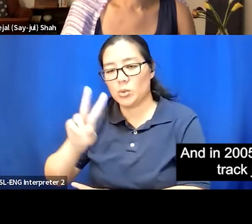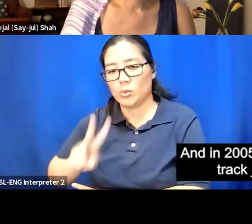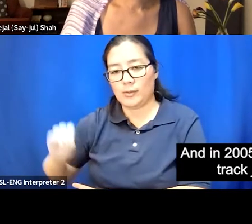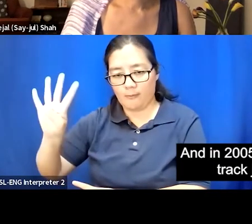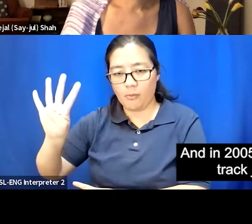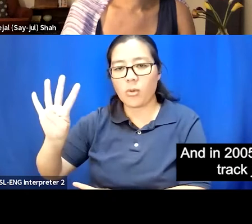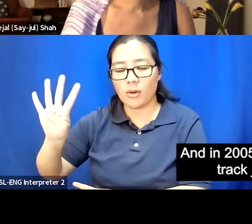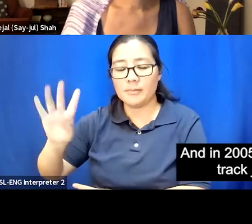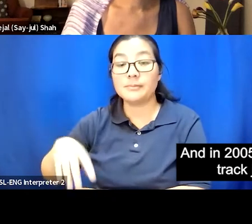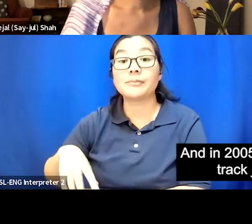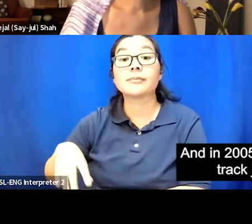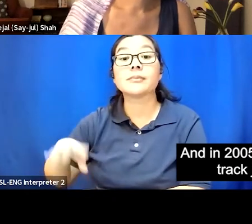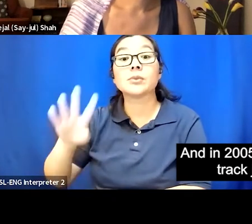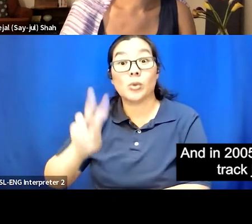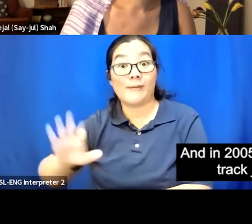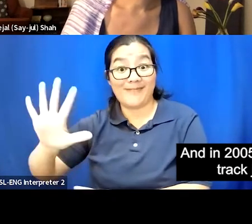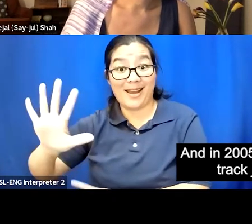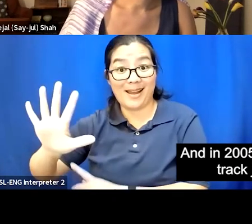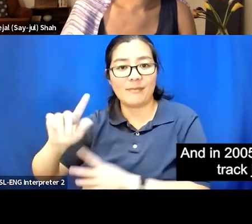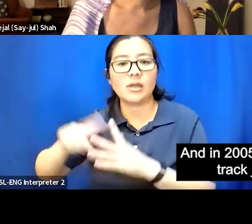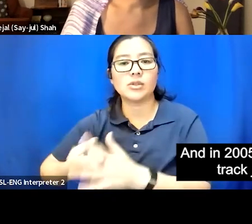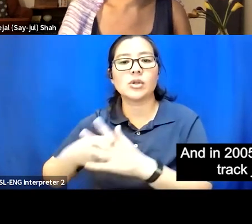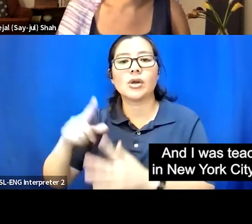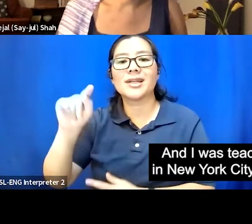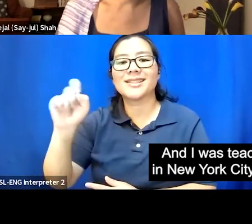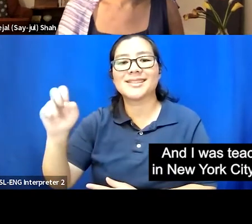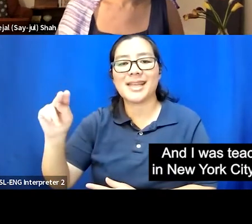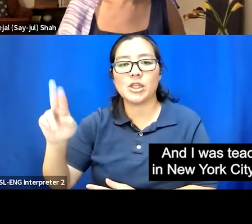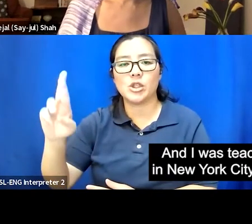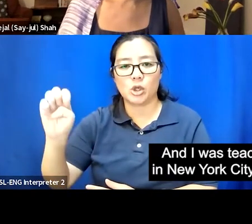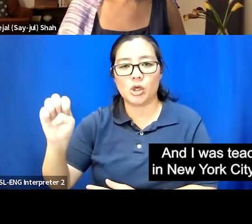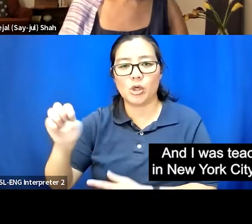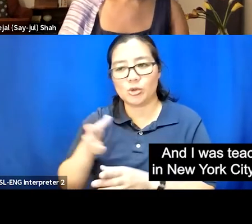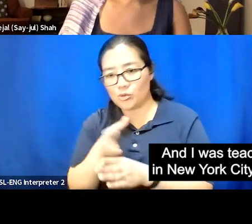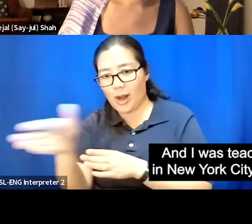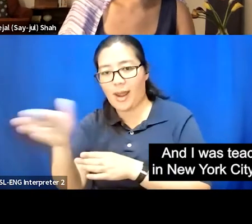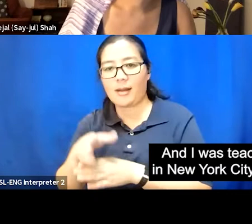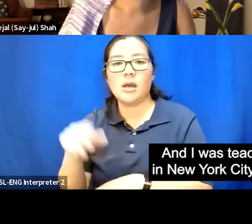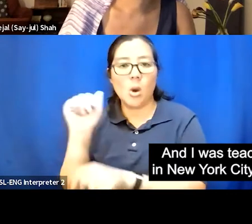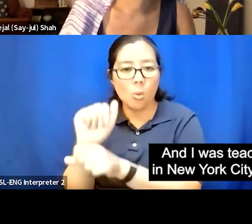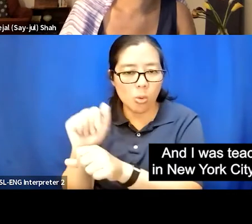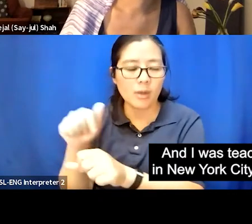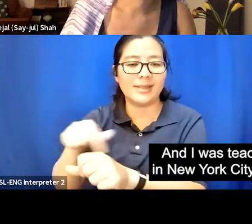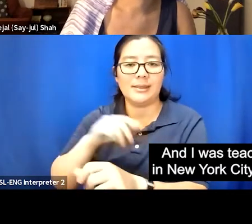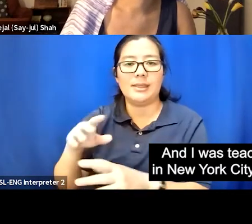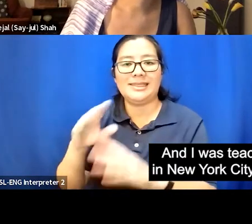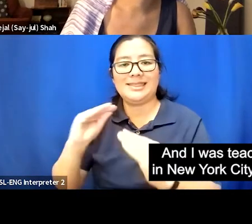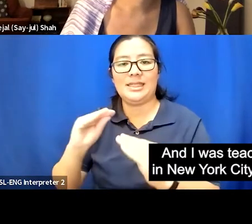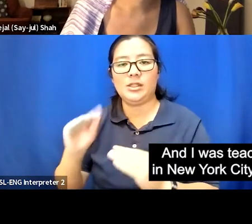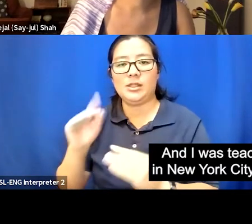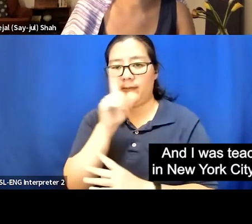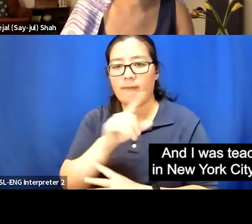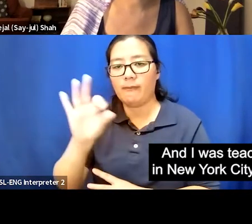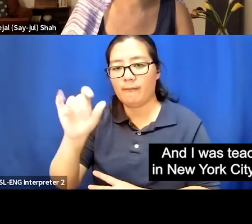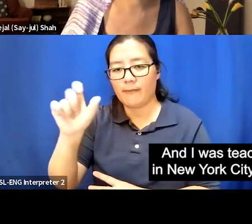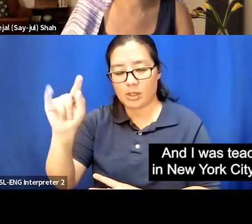And in 2005, I started a tenure track job in fiction. And I was teaching 4-4 and I was living in New York City